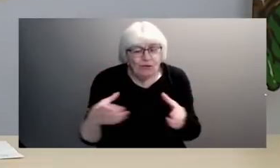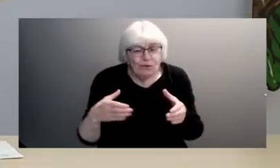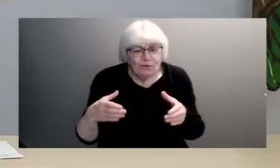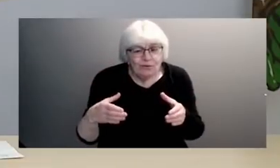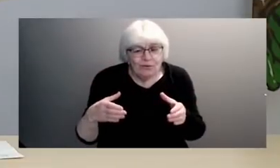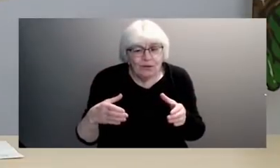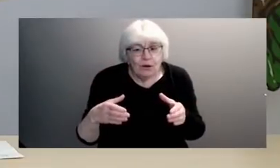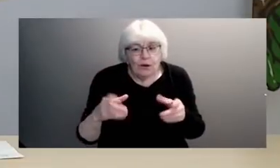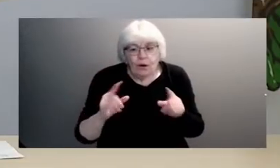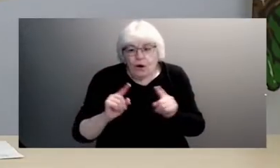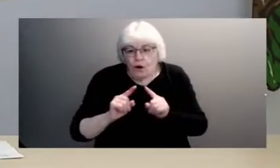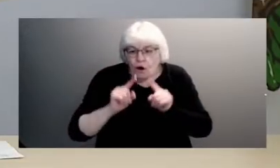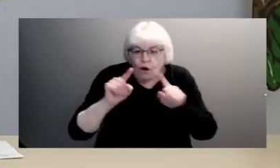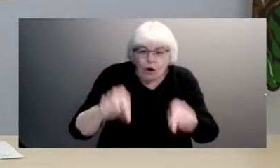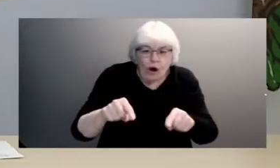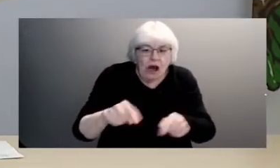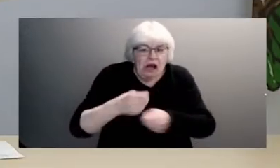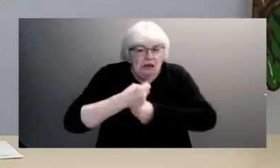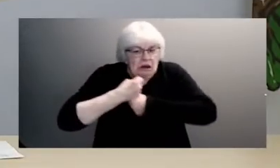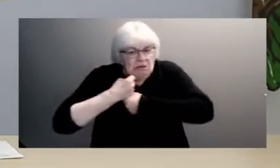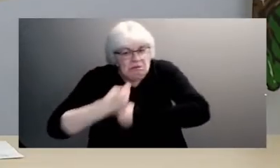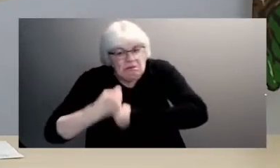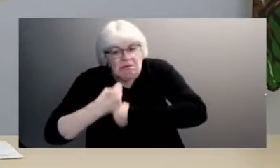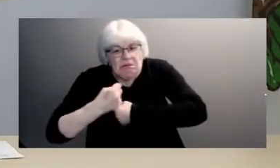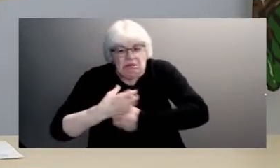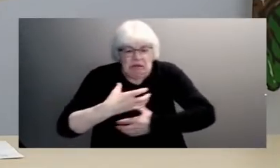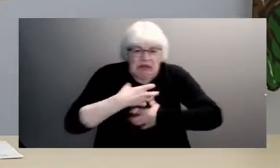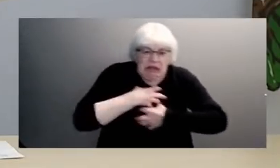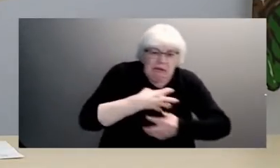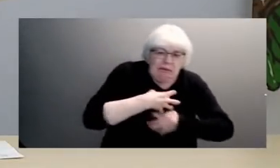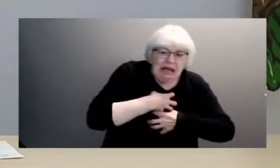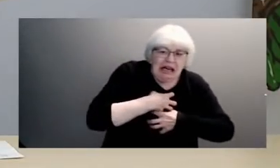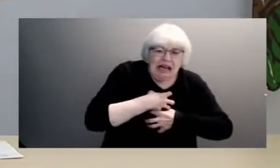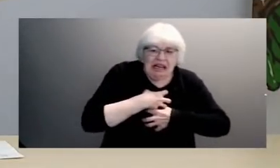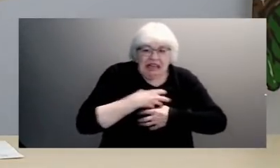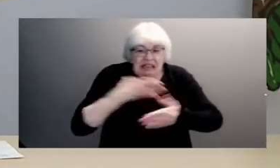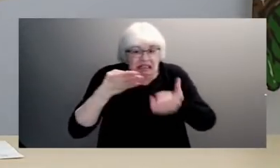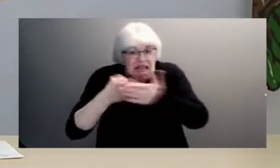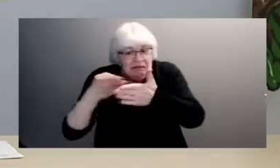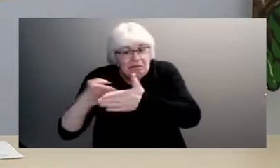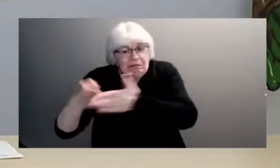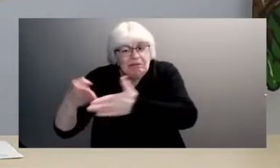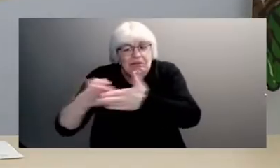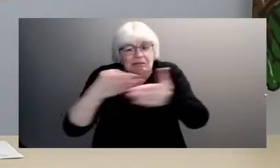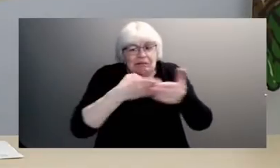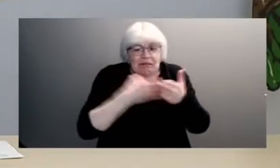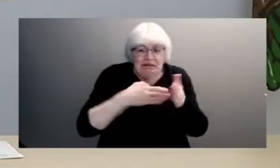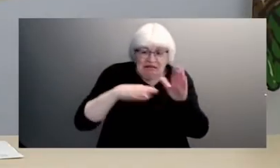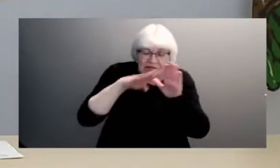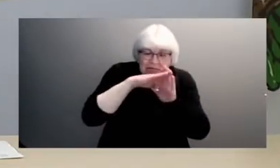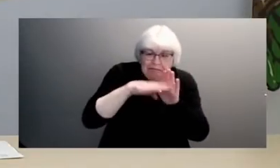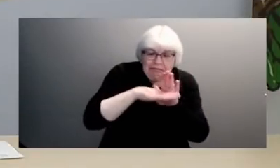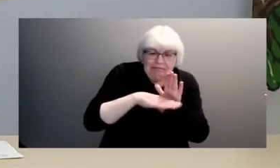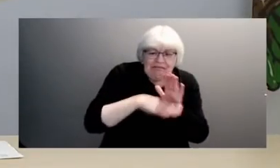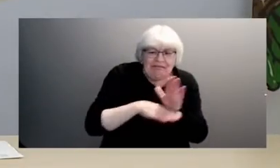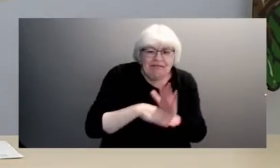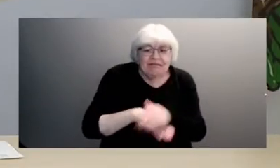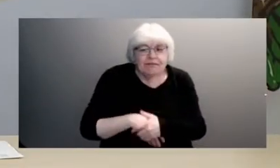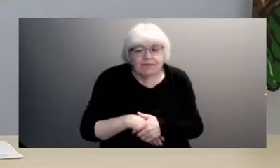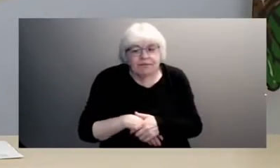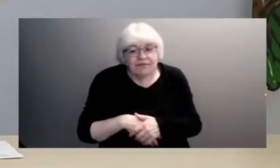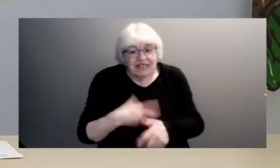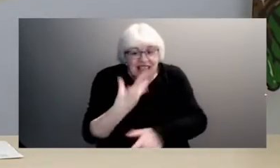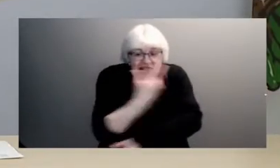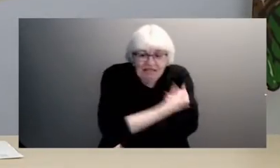province. They were doing it in a residential neighborhood. I know that there have been other people who have spoken out about this to